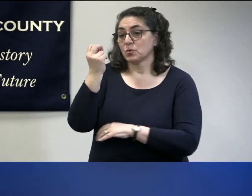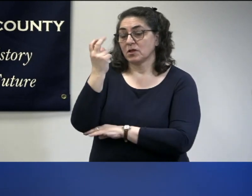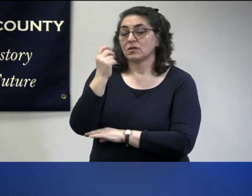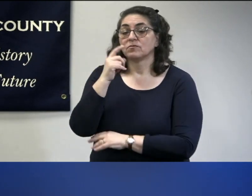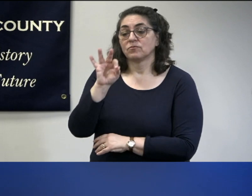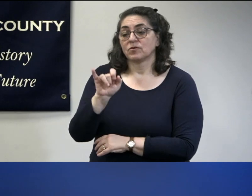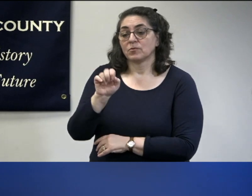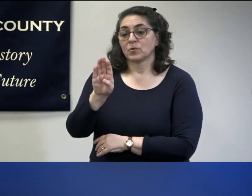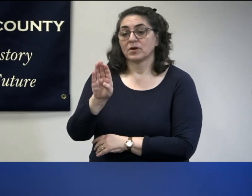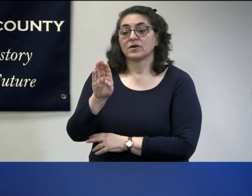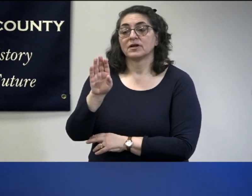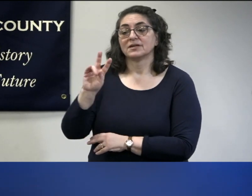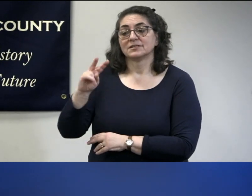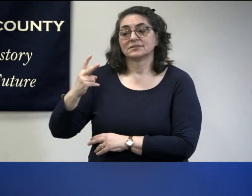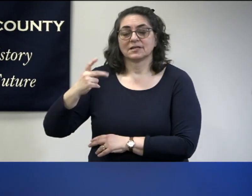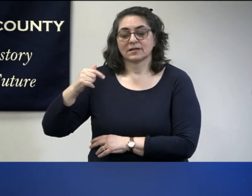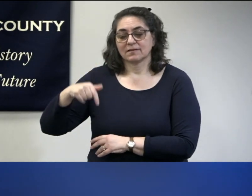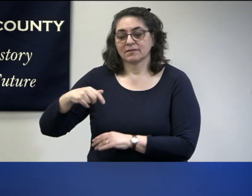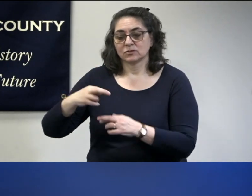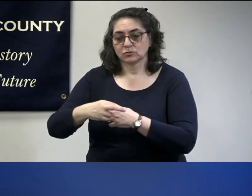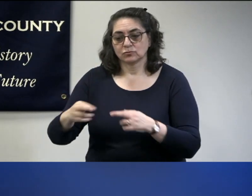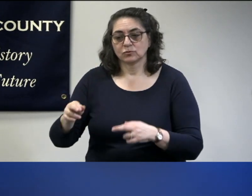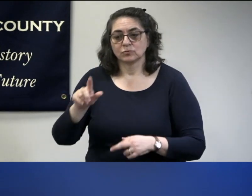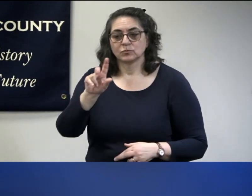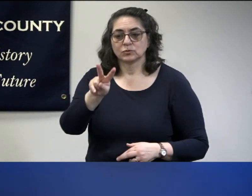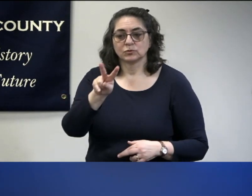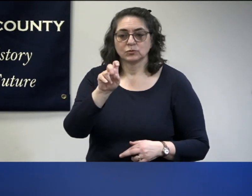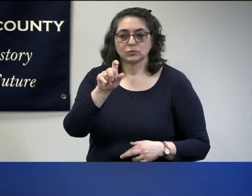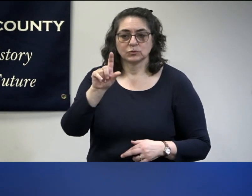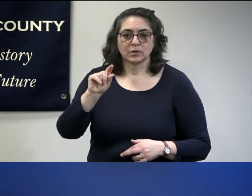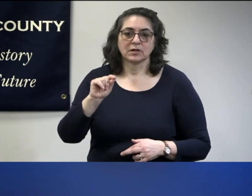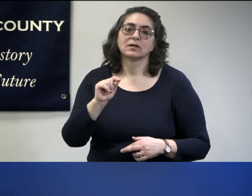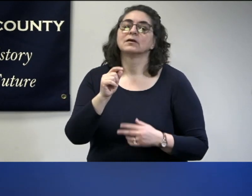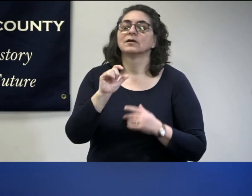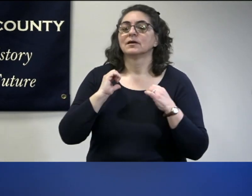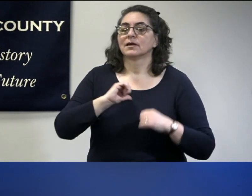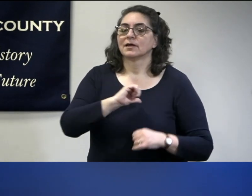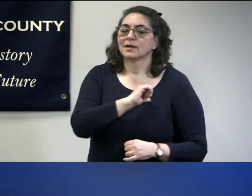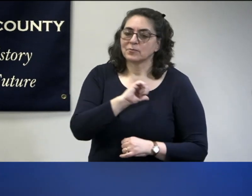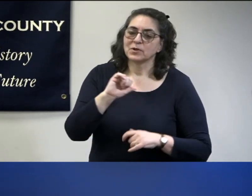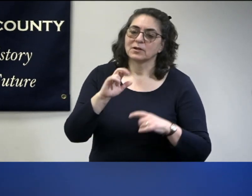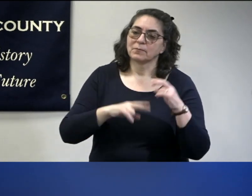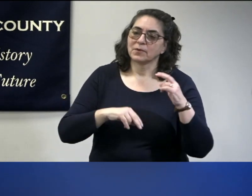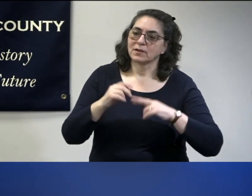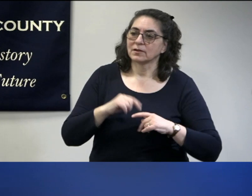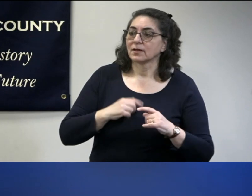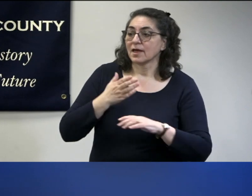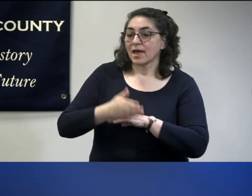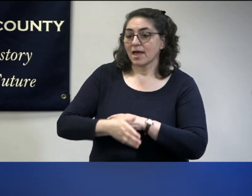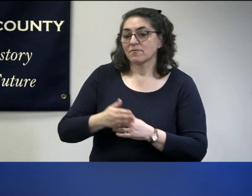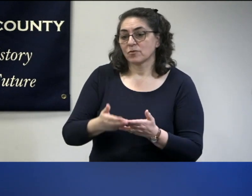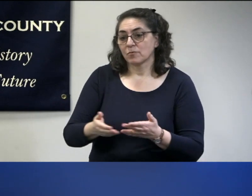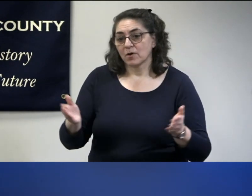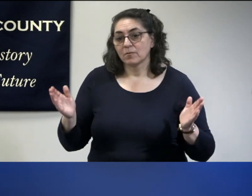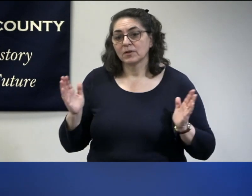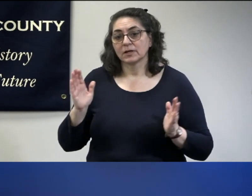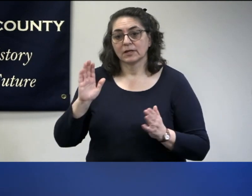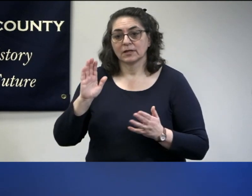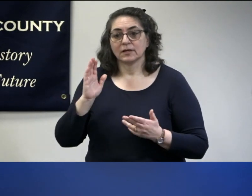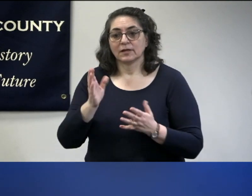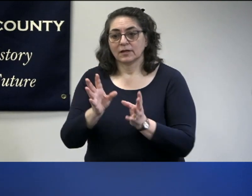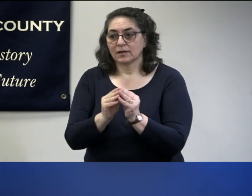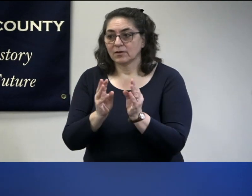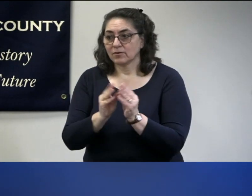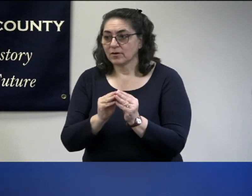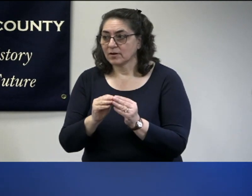2nd, in this room, 220, Passaic County Administration Building. The following public hearing was noticed in